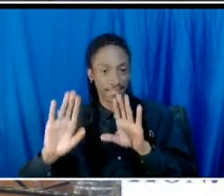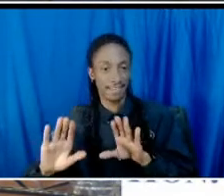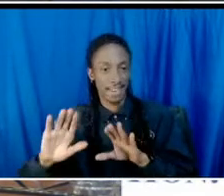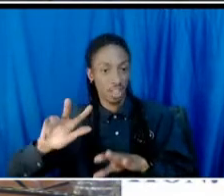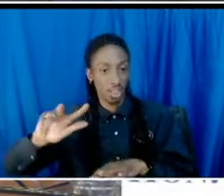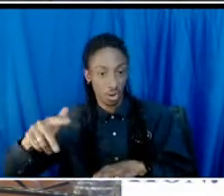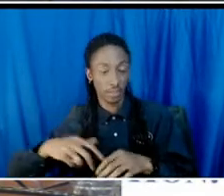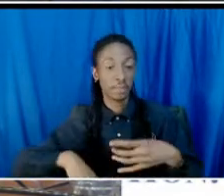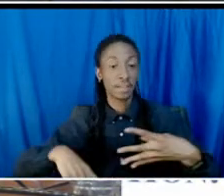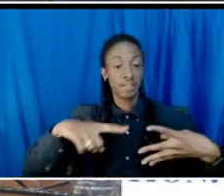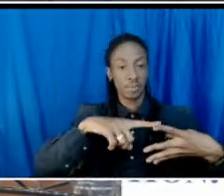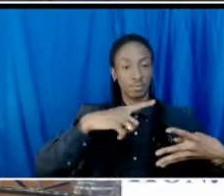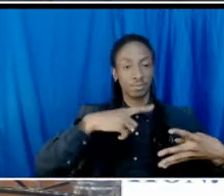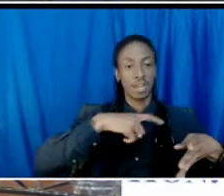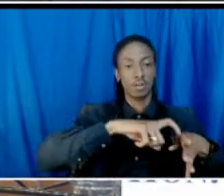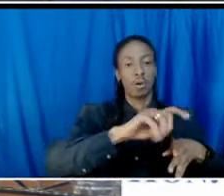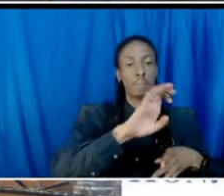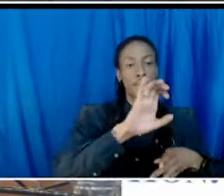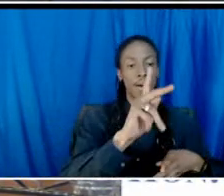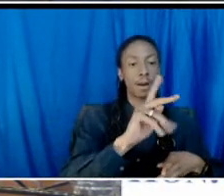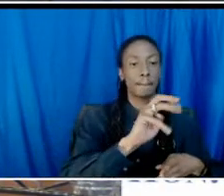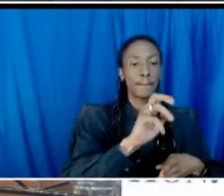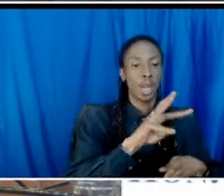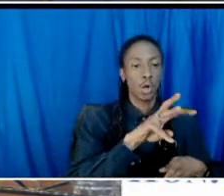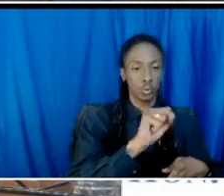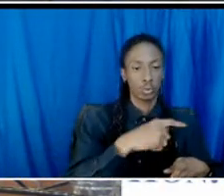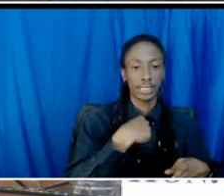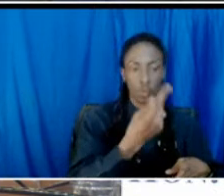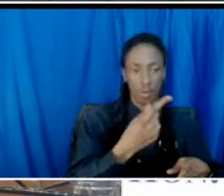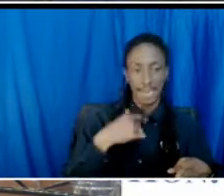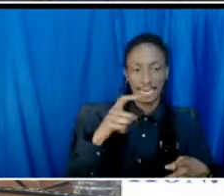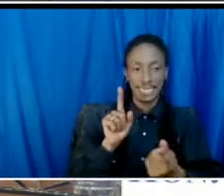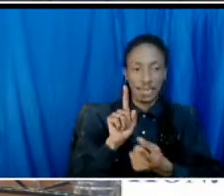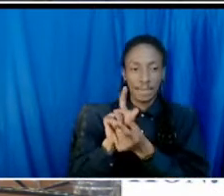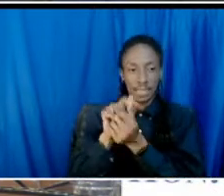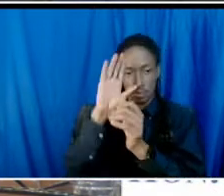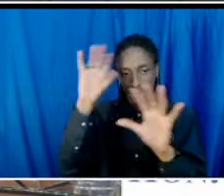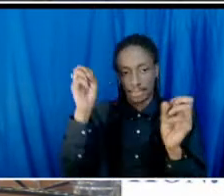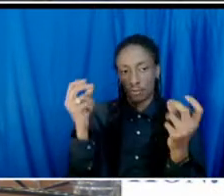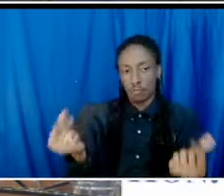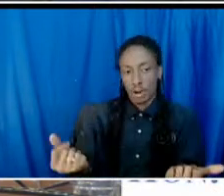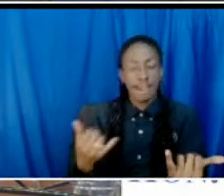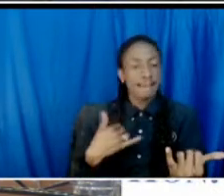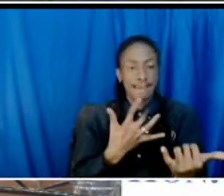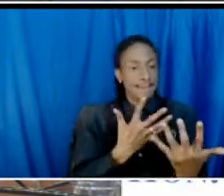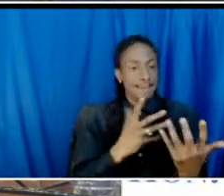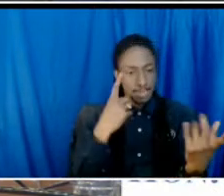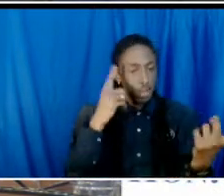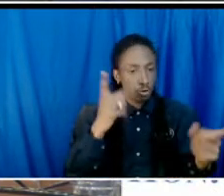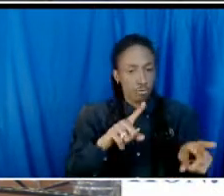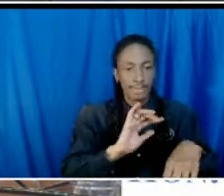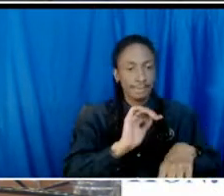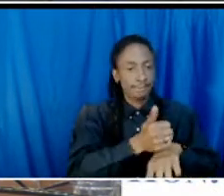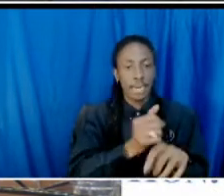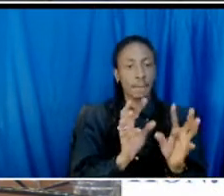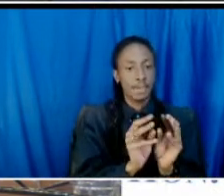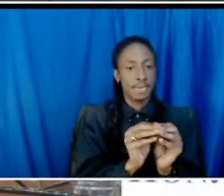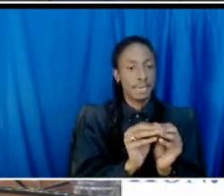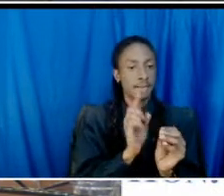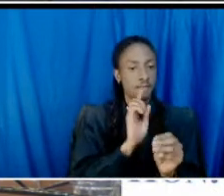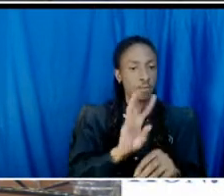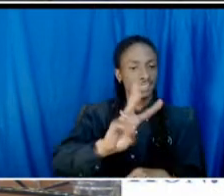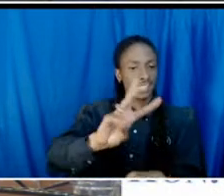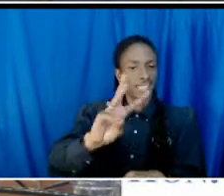called Mark Meadows and said I need to see the president right away. And he was agreeable and set up a meeting for 6:15